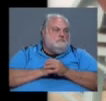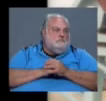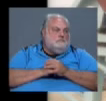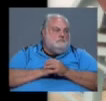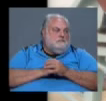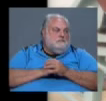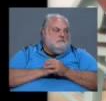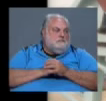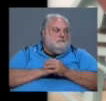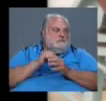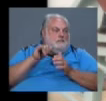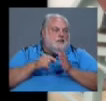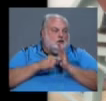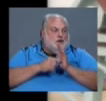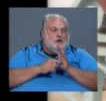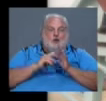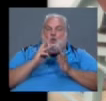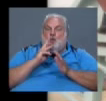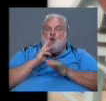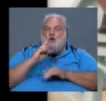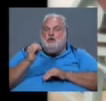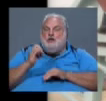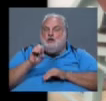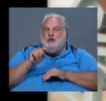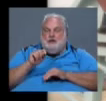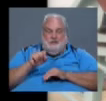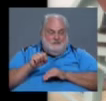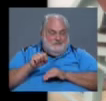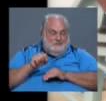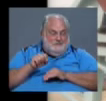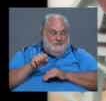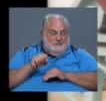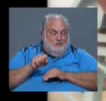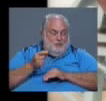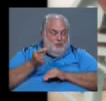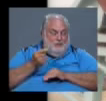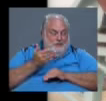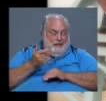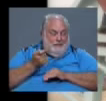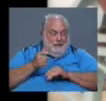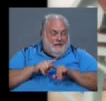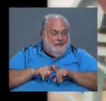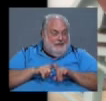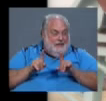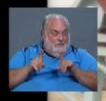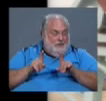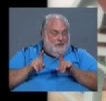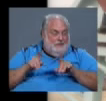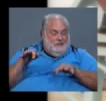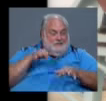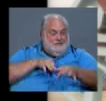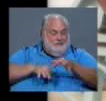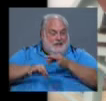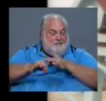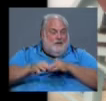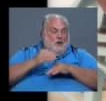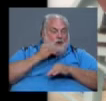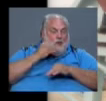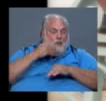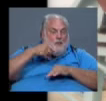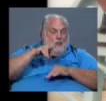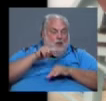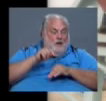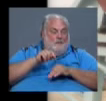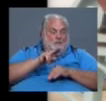Oh, okay, so this shows the water jets. Before I talk about those, so again, one of the things that's a little bit different about our ship is instead of being home ported out of the United